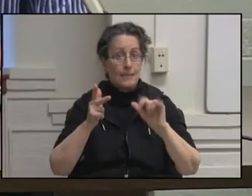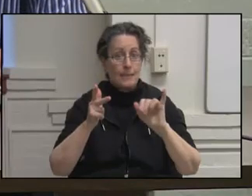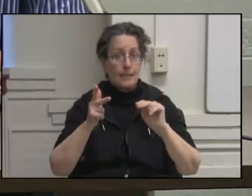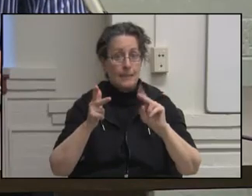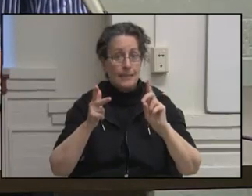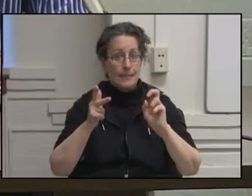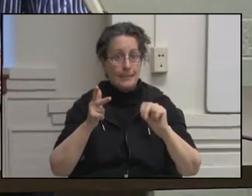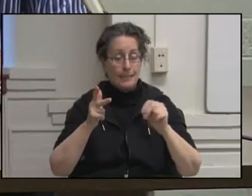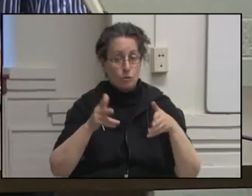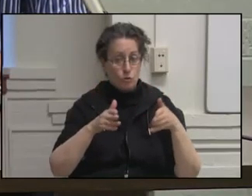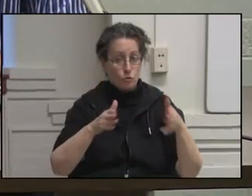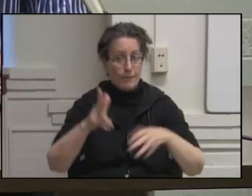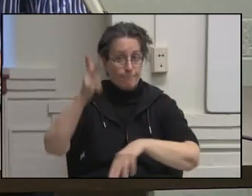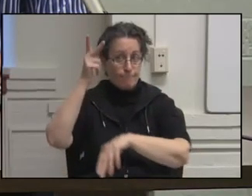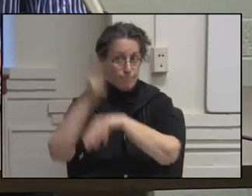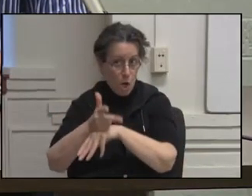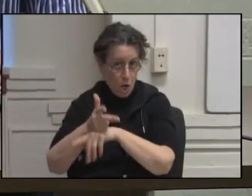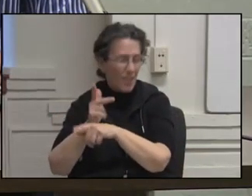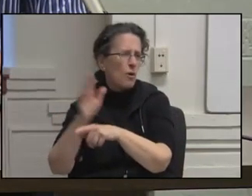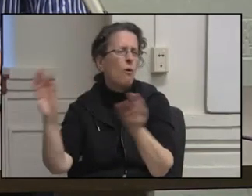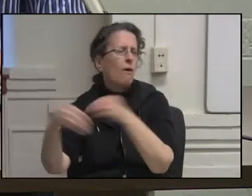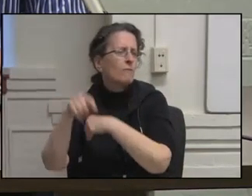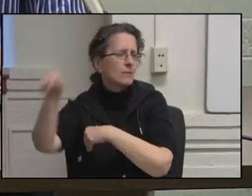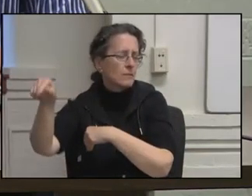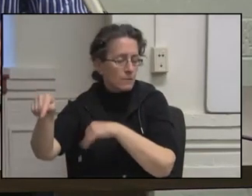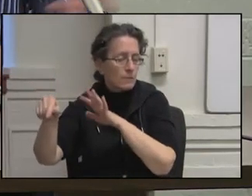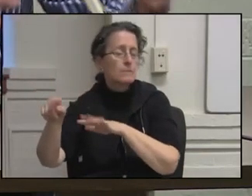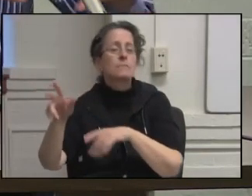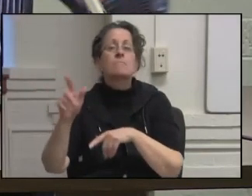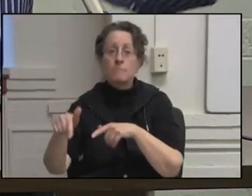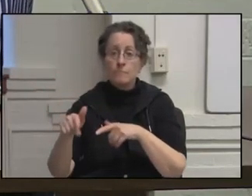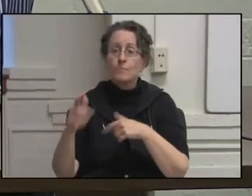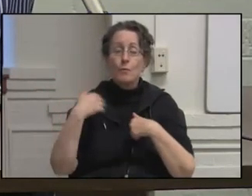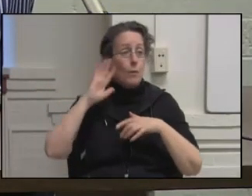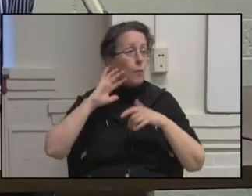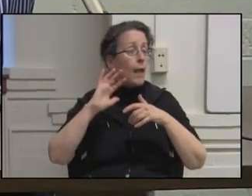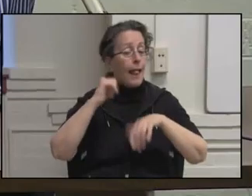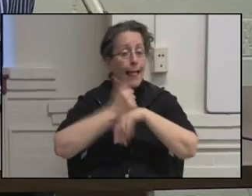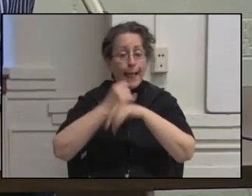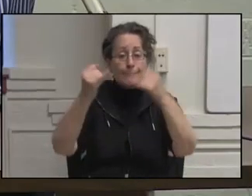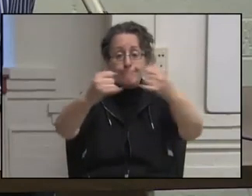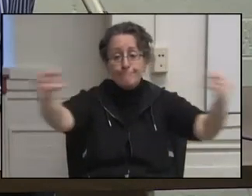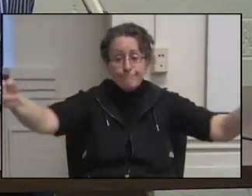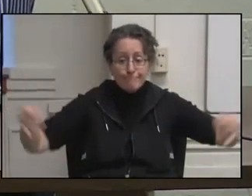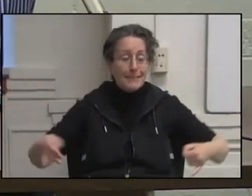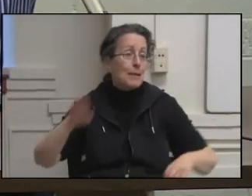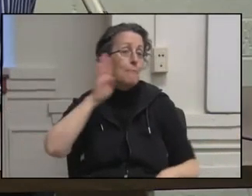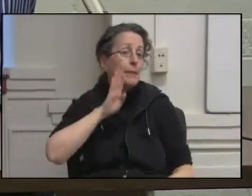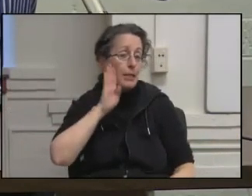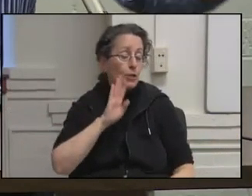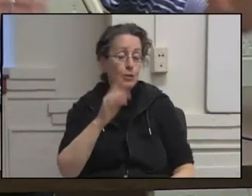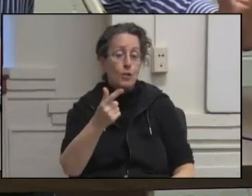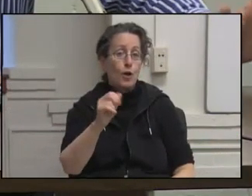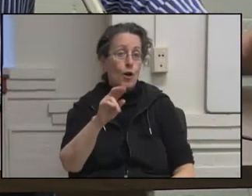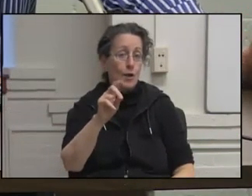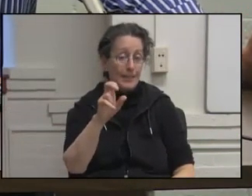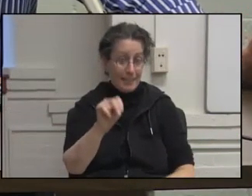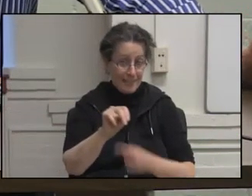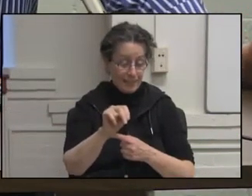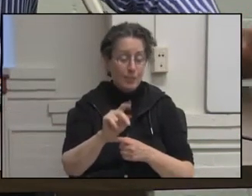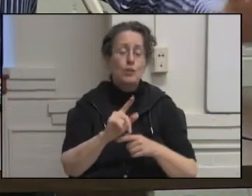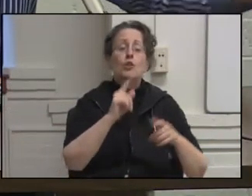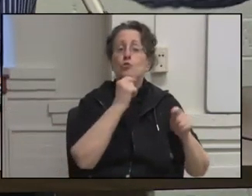Linden Street, thank you. And we'll actually create a little beer garden section. We will use our food truck to